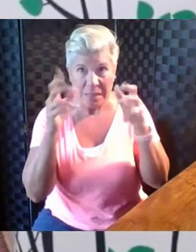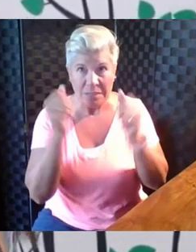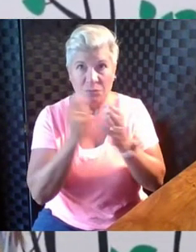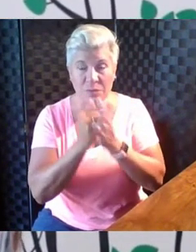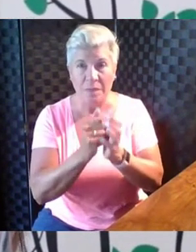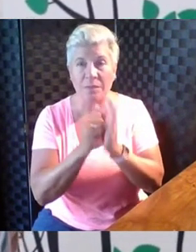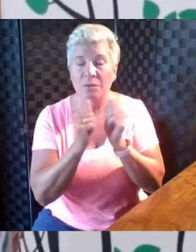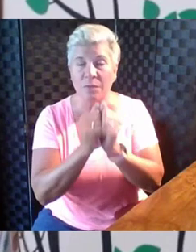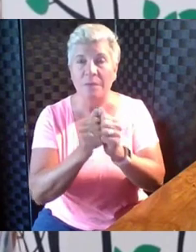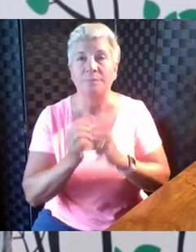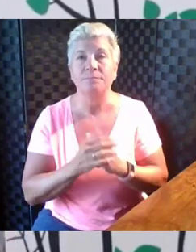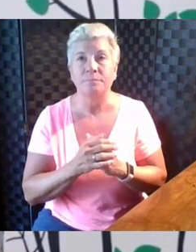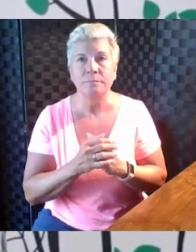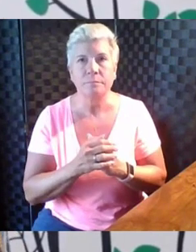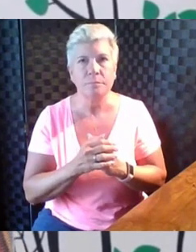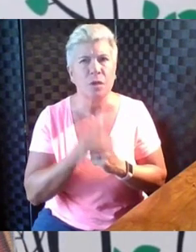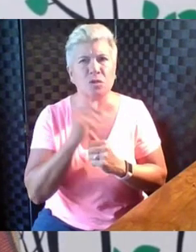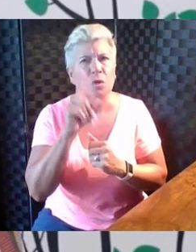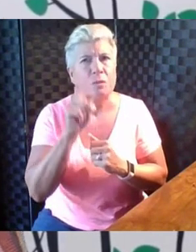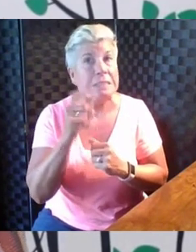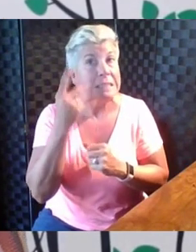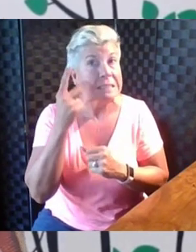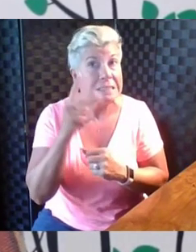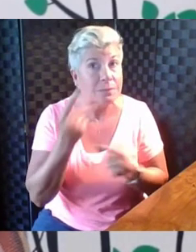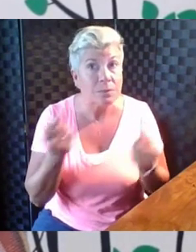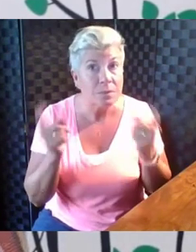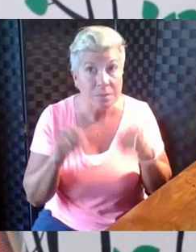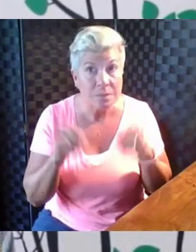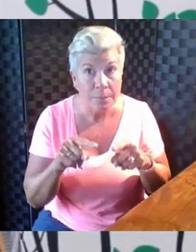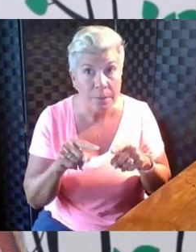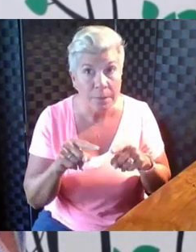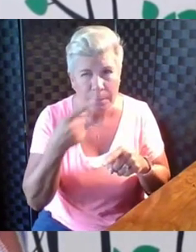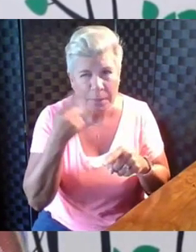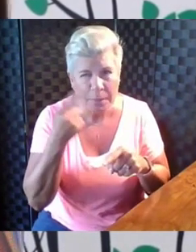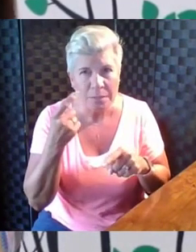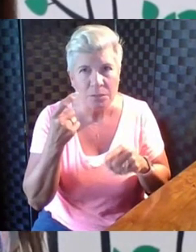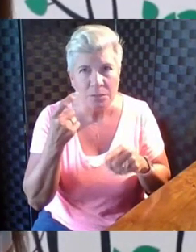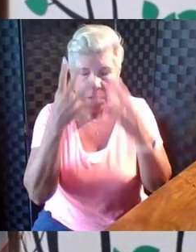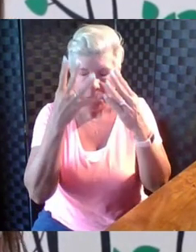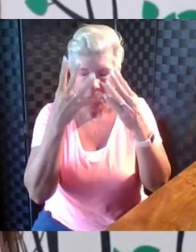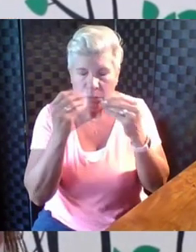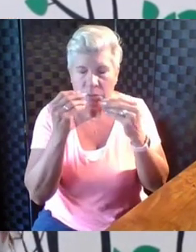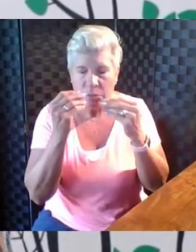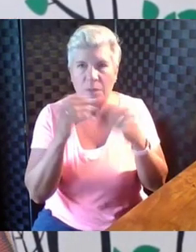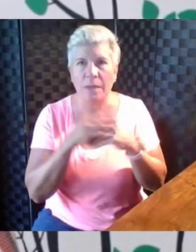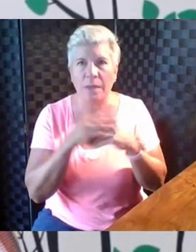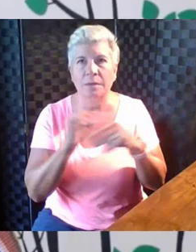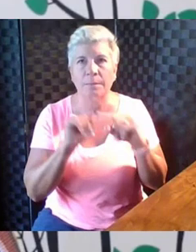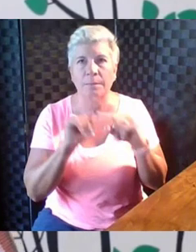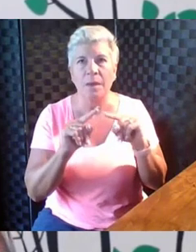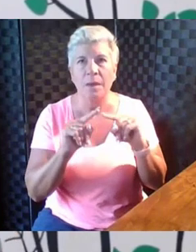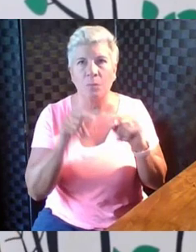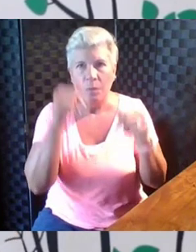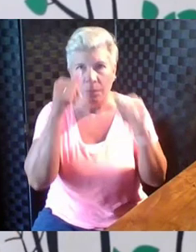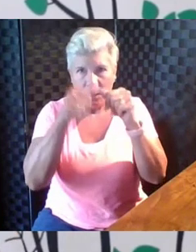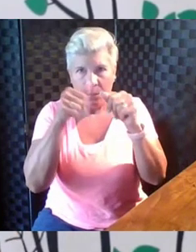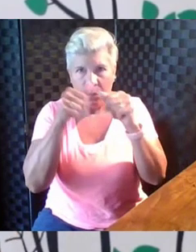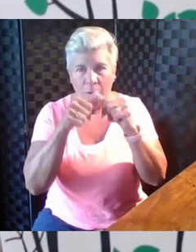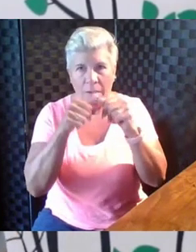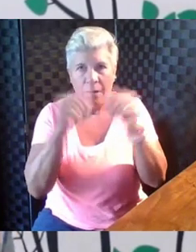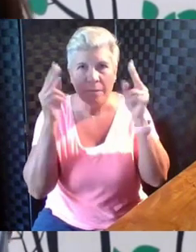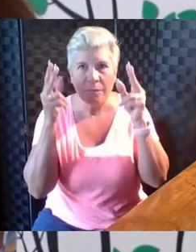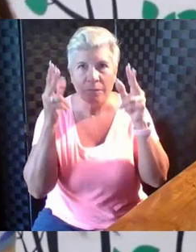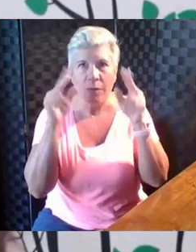together. And you don't really need to see what's going on because you can close your eyes. But remember, we're going to focus on